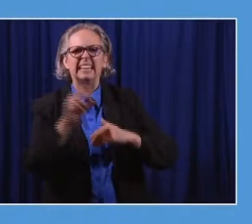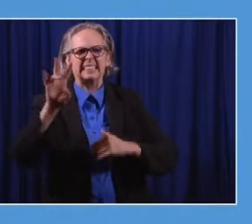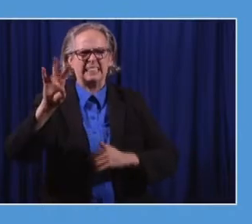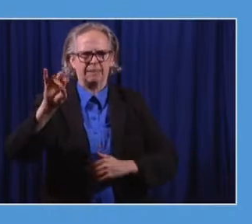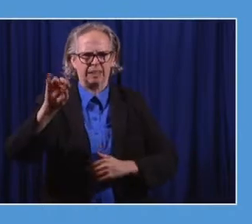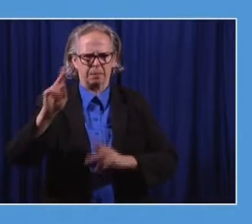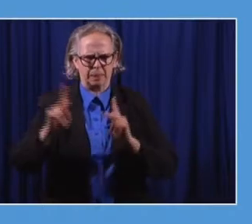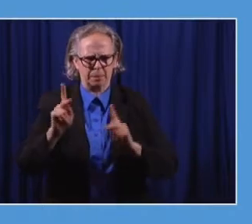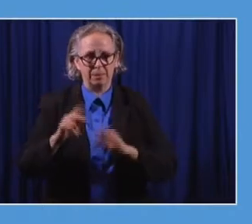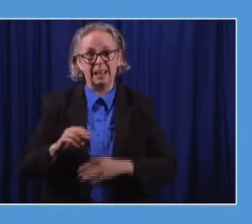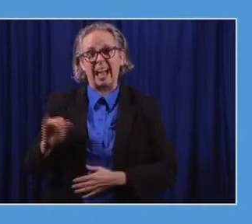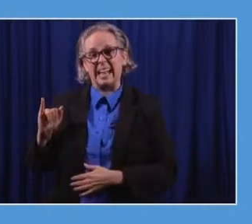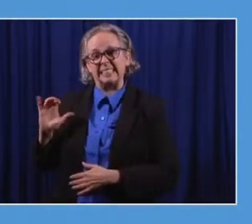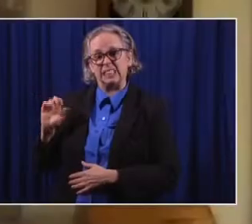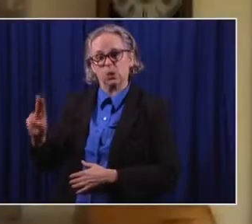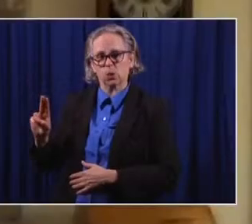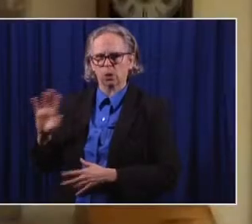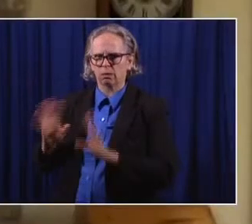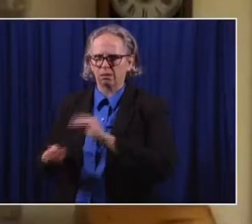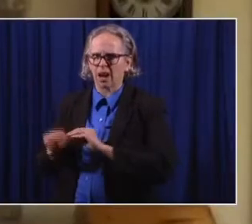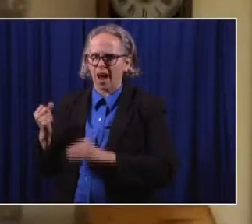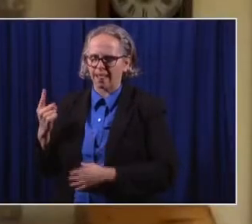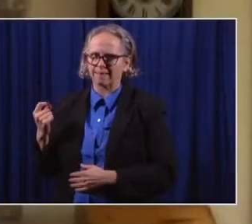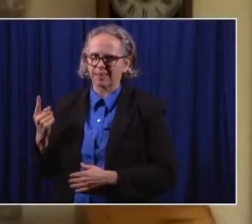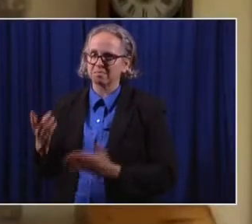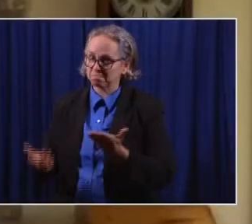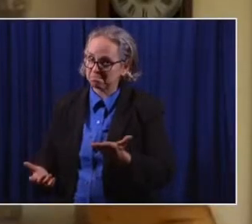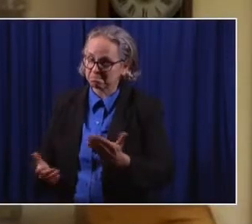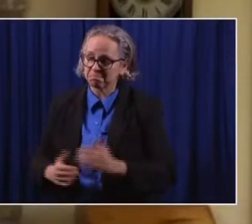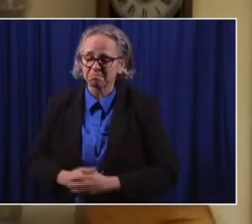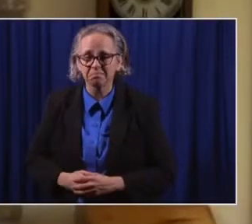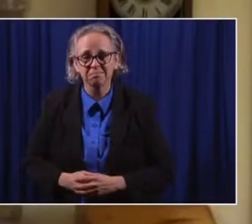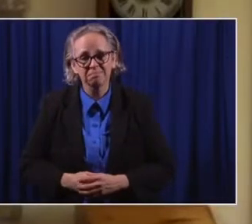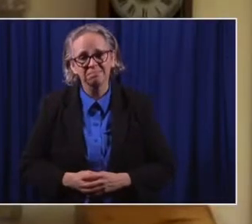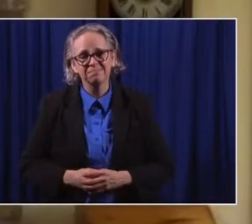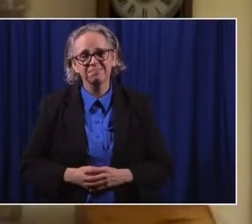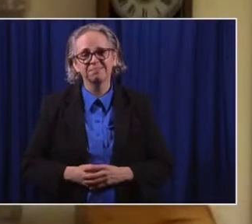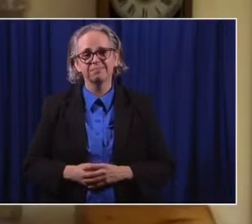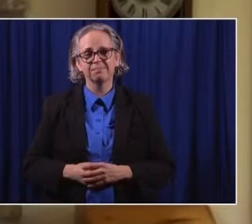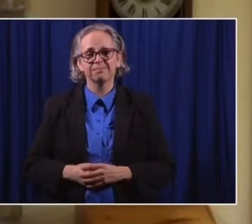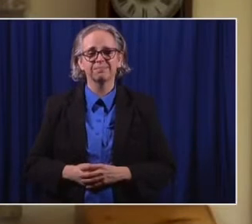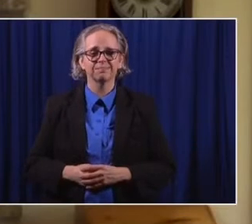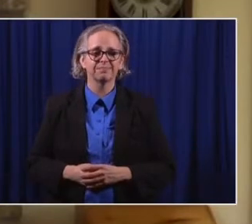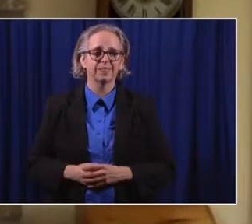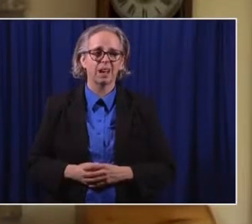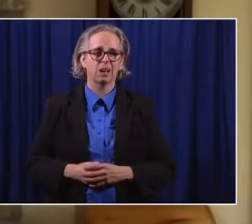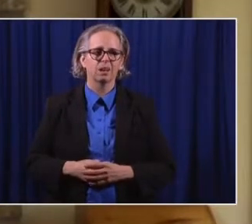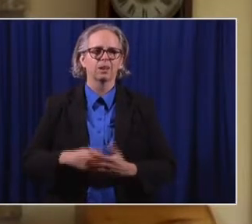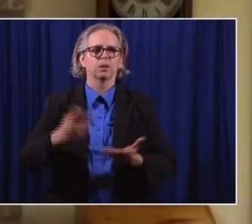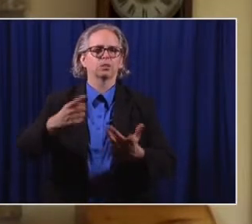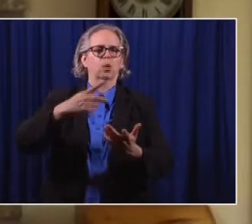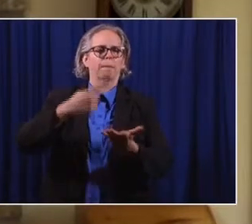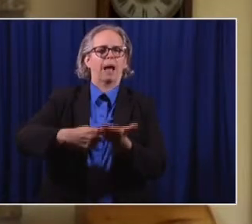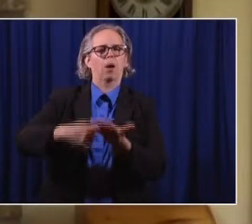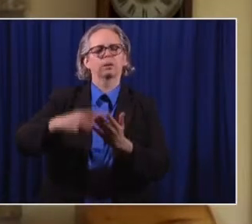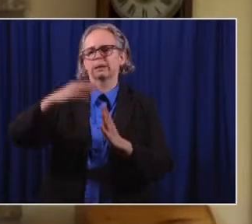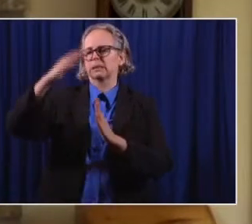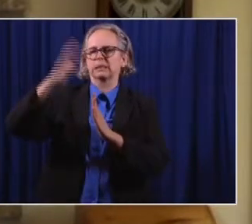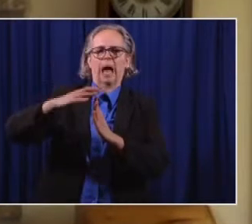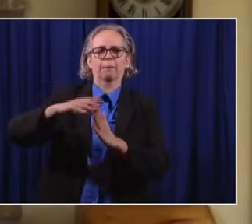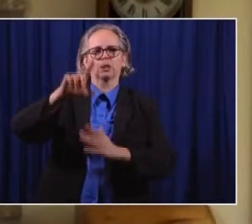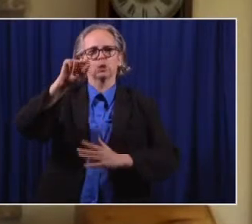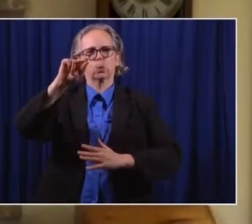during the past 24 hours. Let's go to our top 20. I guess we'll go to